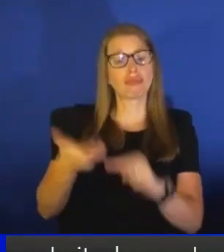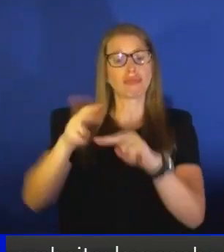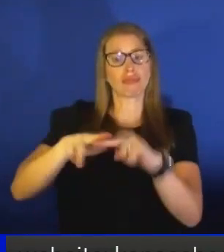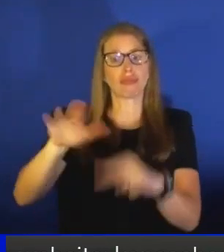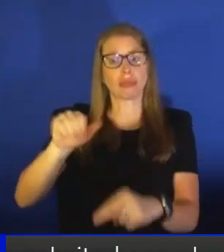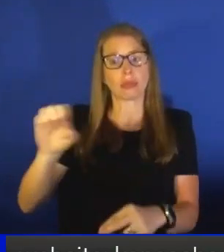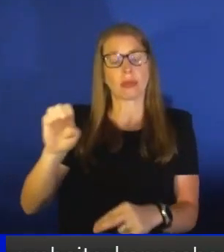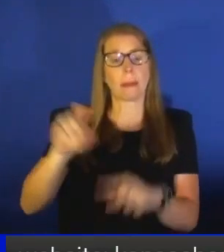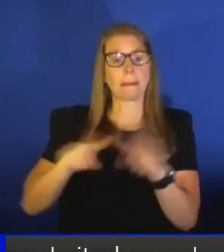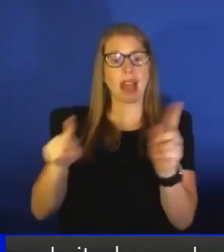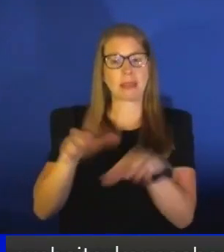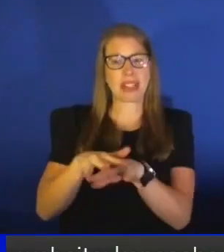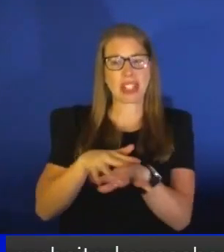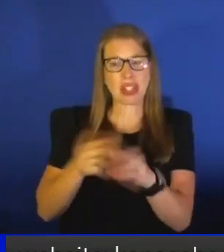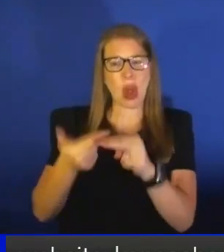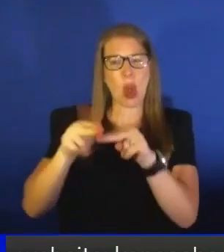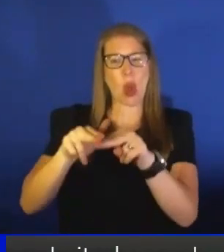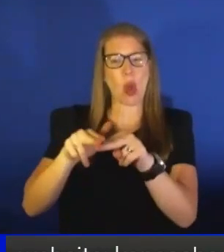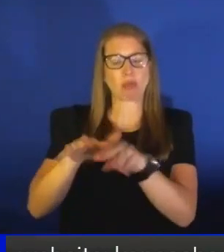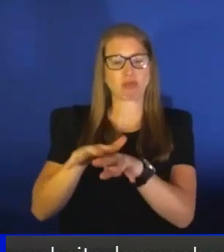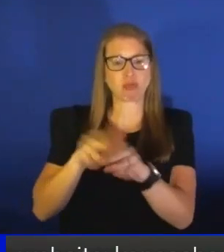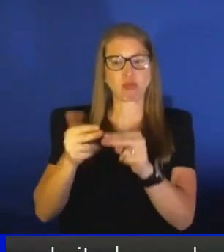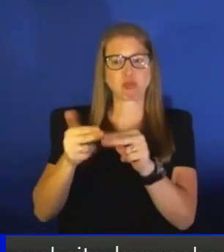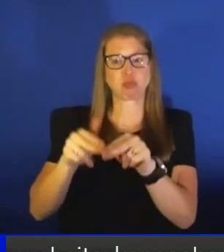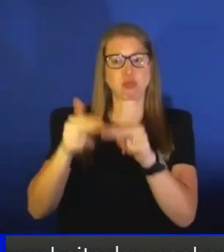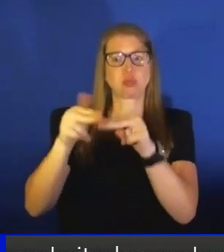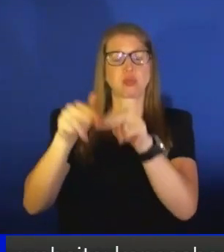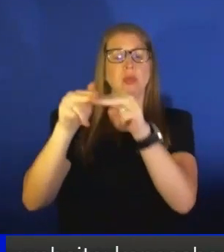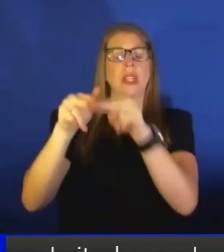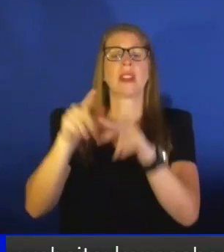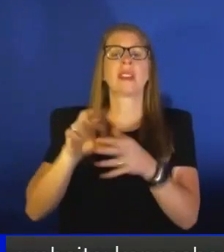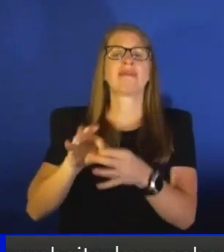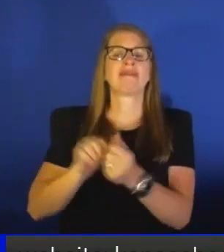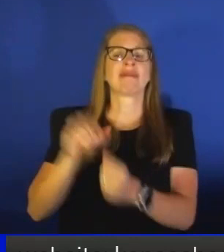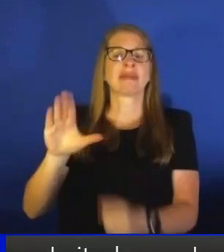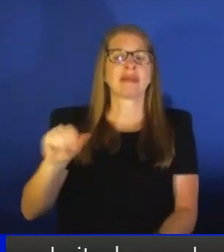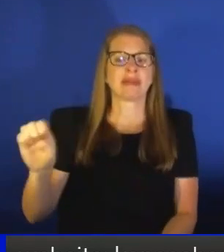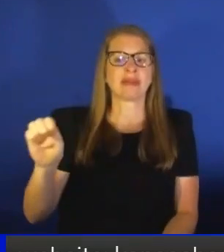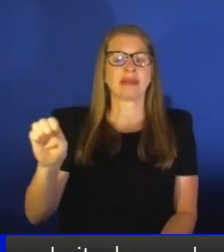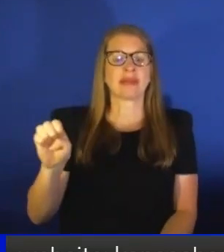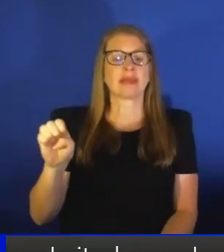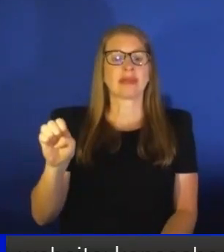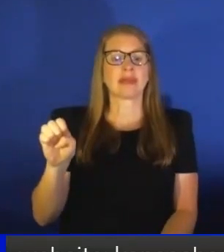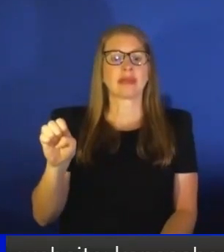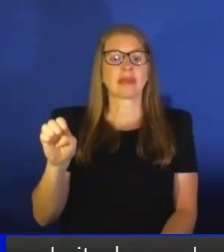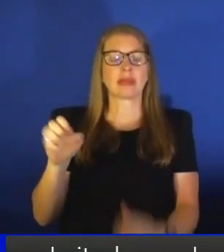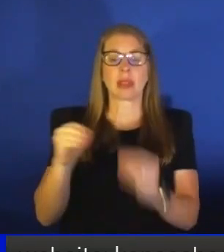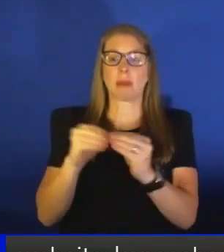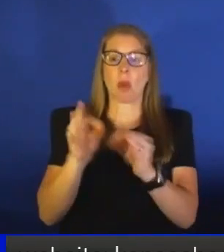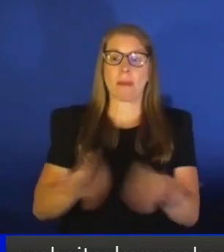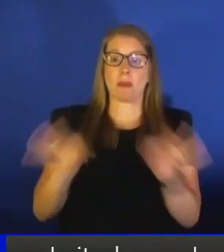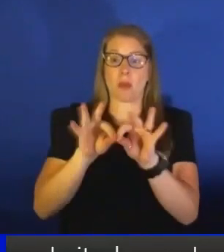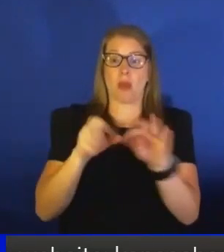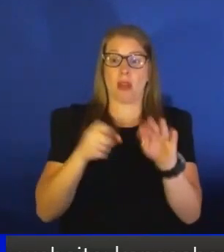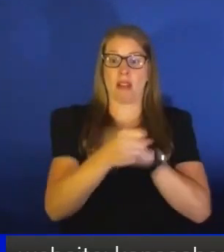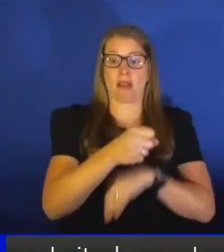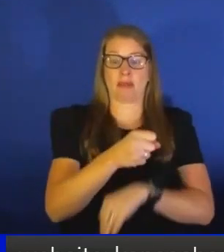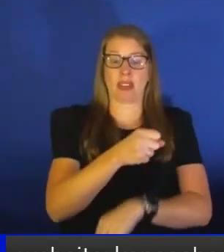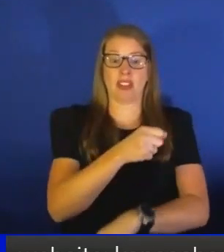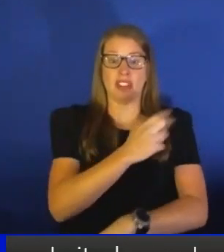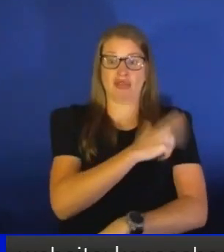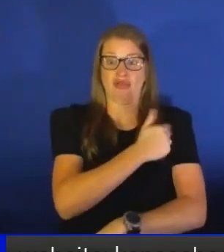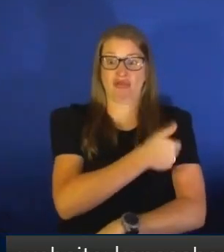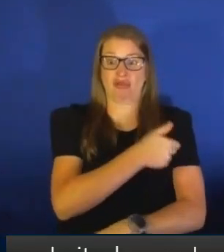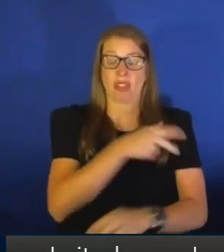very slow or gradual uptick as far as cases go, but especially more important is hospitalization. So again, I think that's good news so